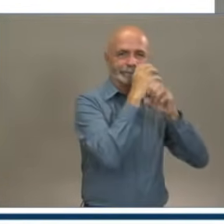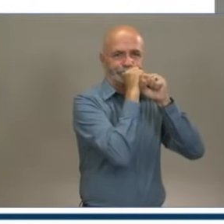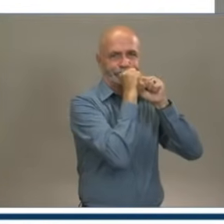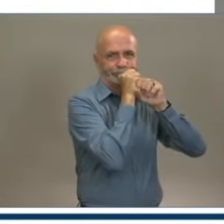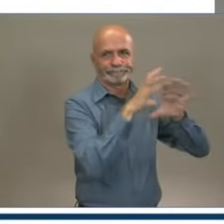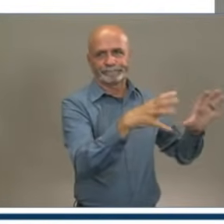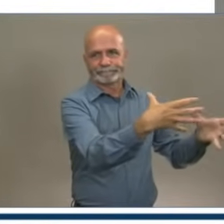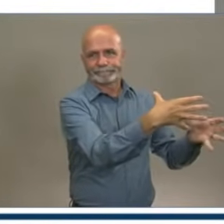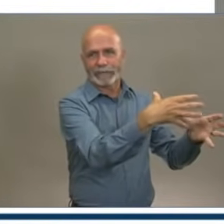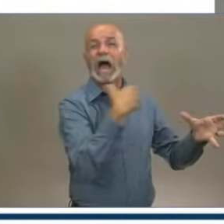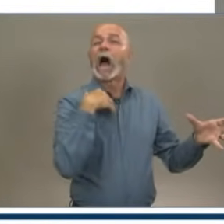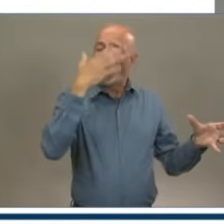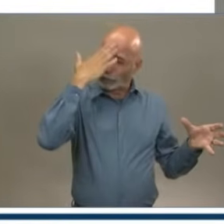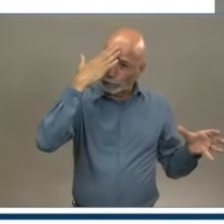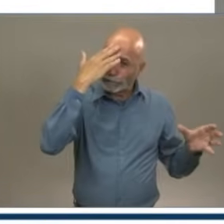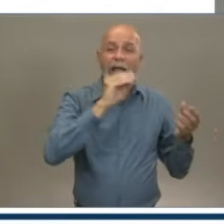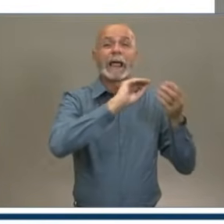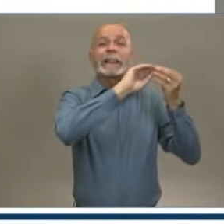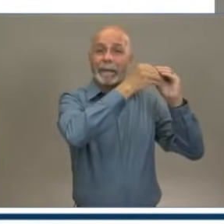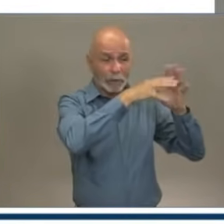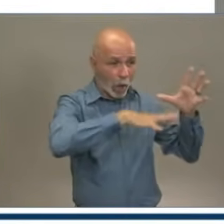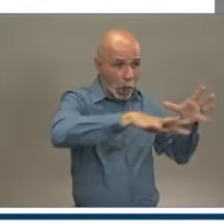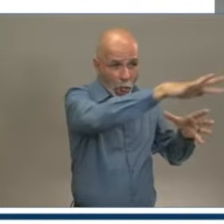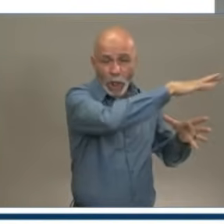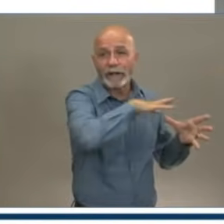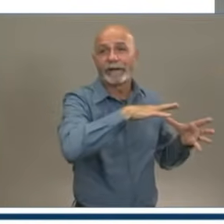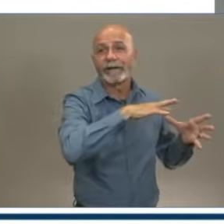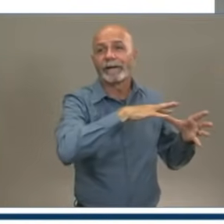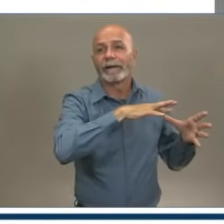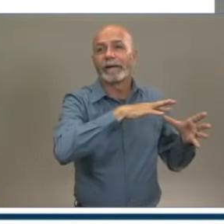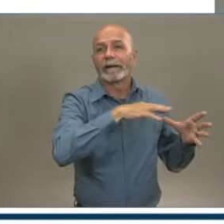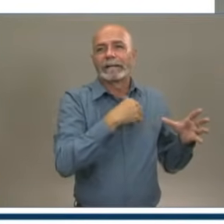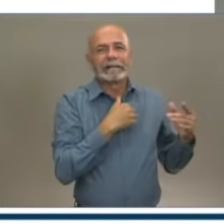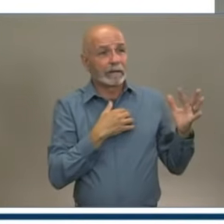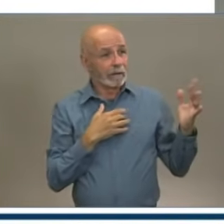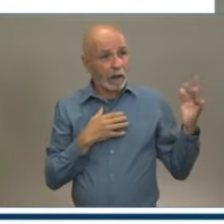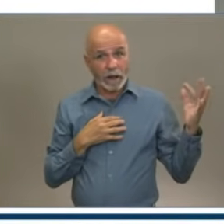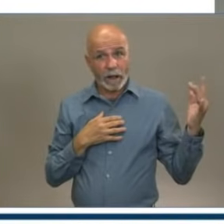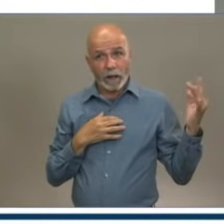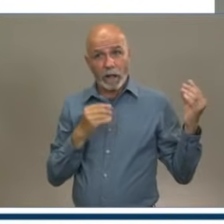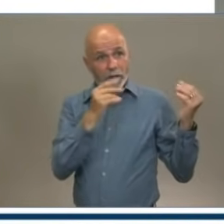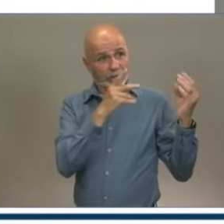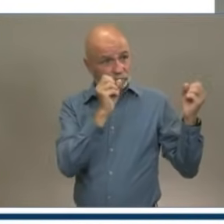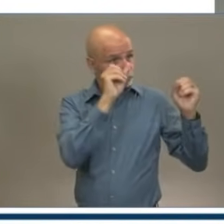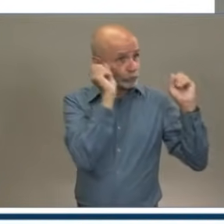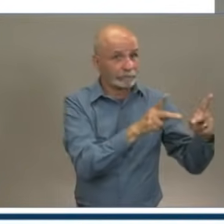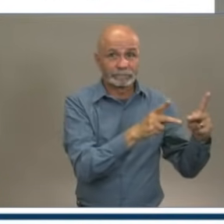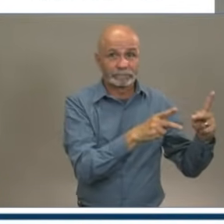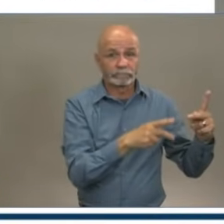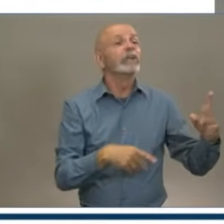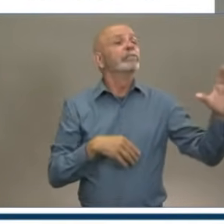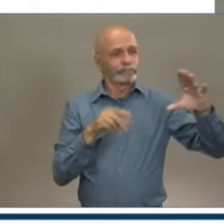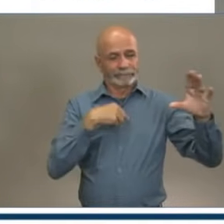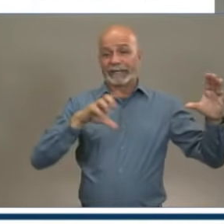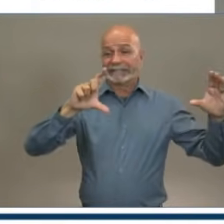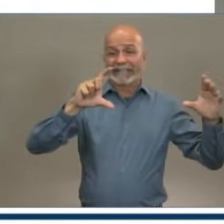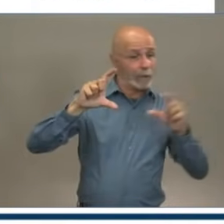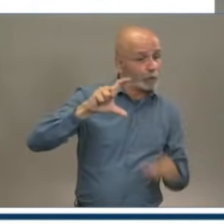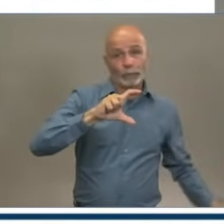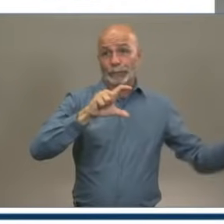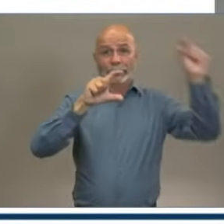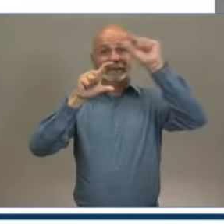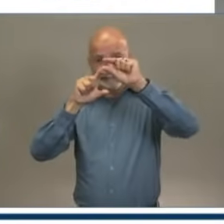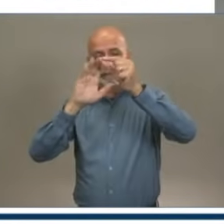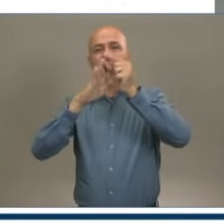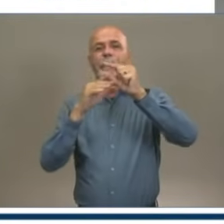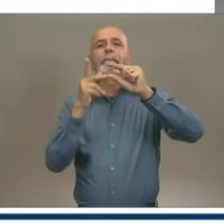we know what the numbers are. We're going to the very last final steps to validate those numbers and be able to incorporate them in the provincial numbers. Those are